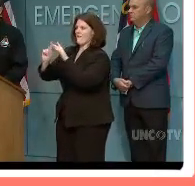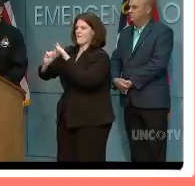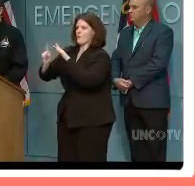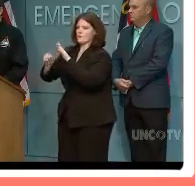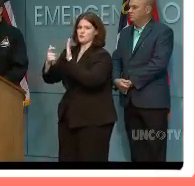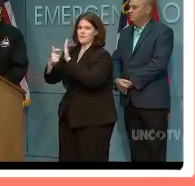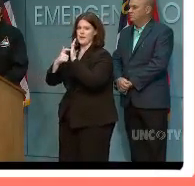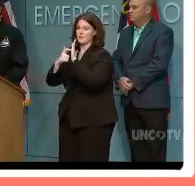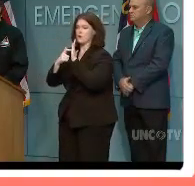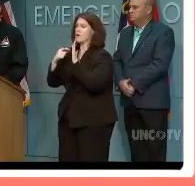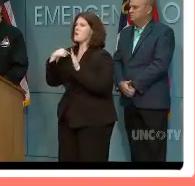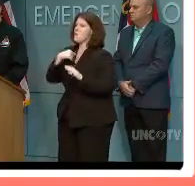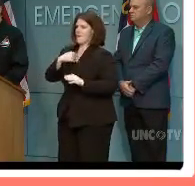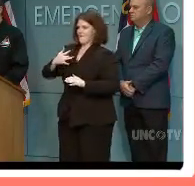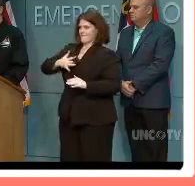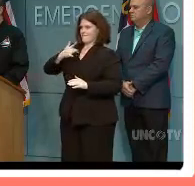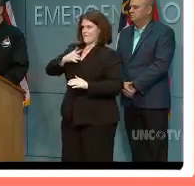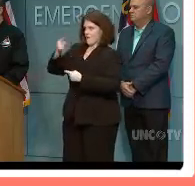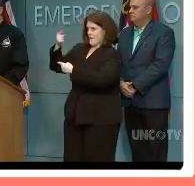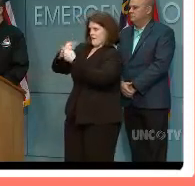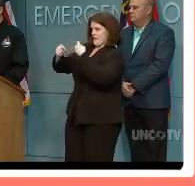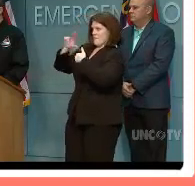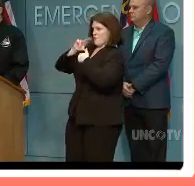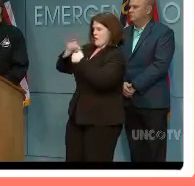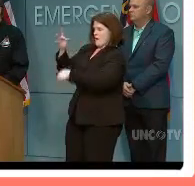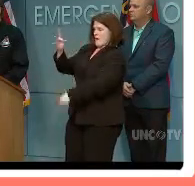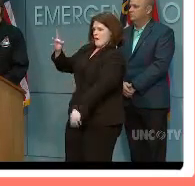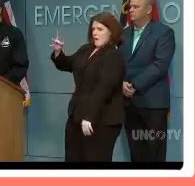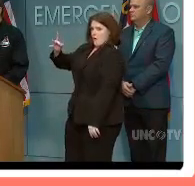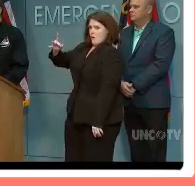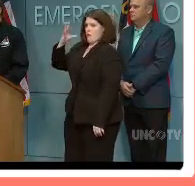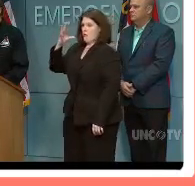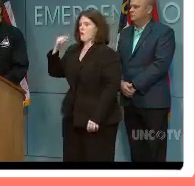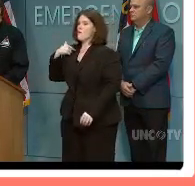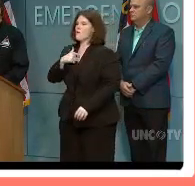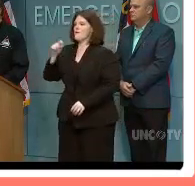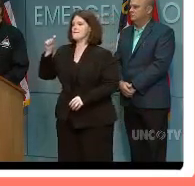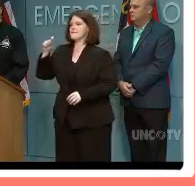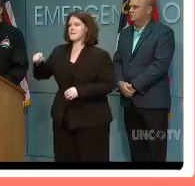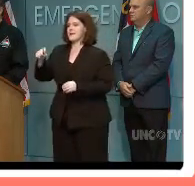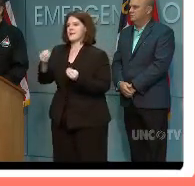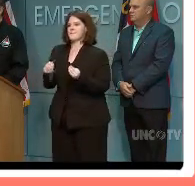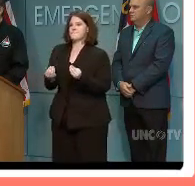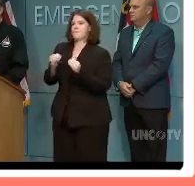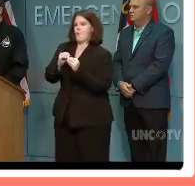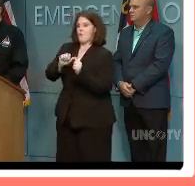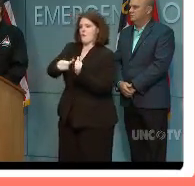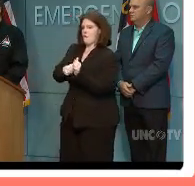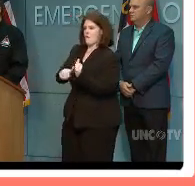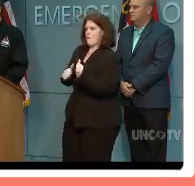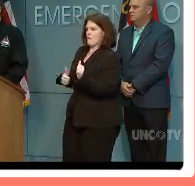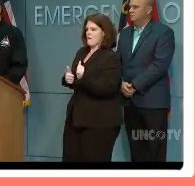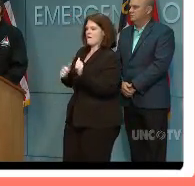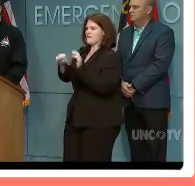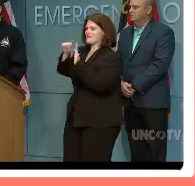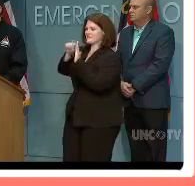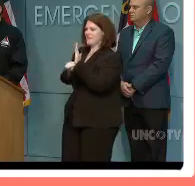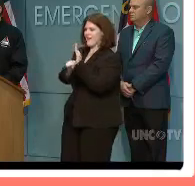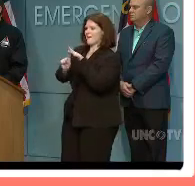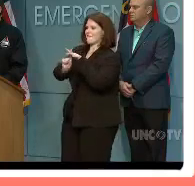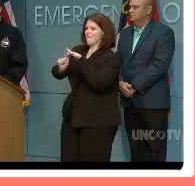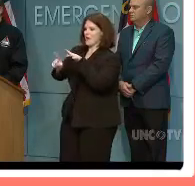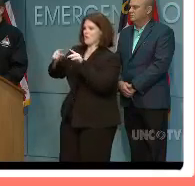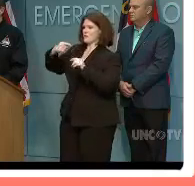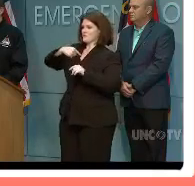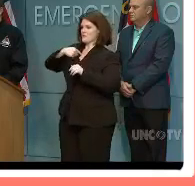think this storm is so fierce that we need the added incentive of a state